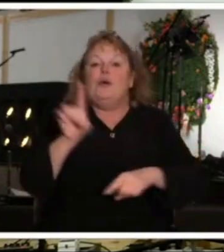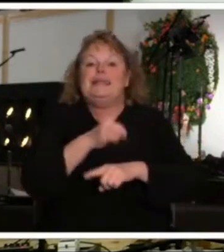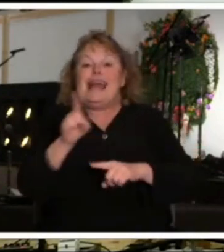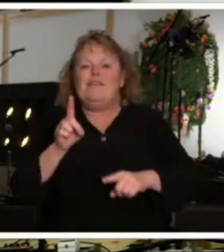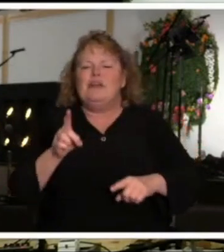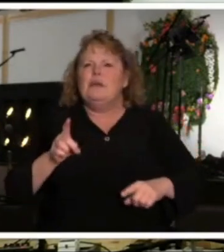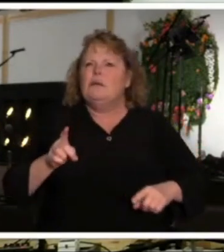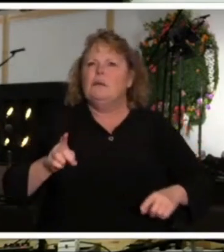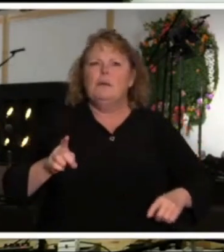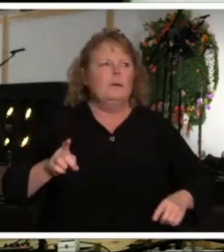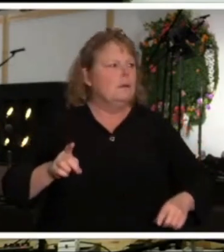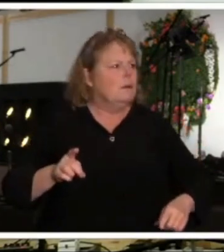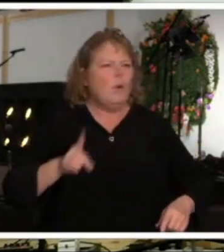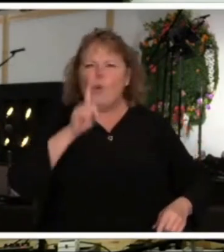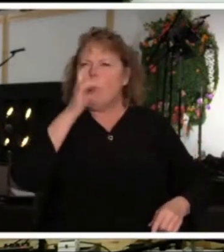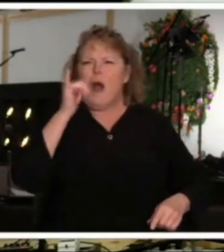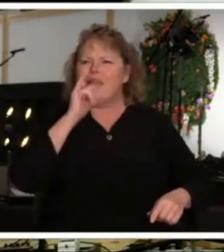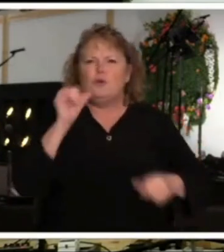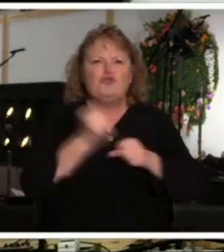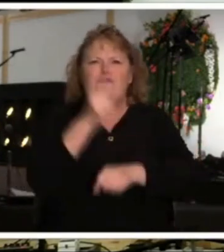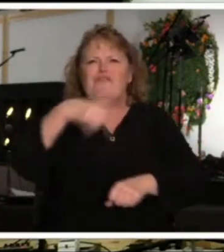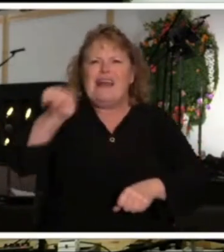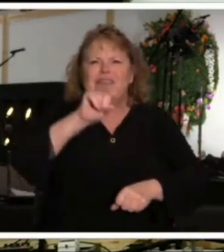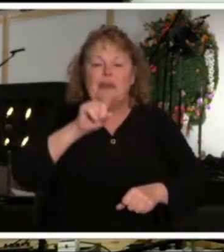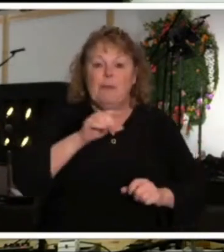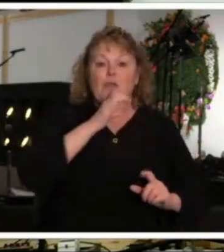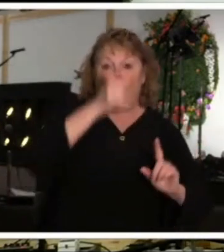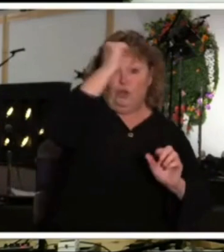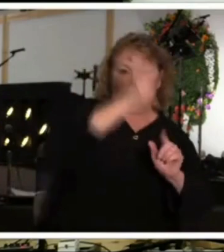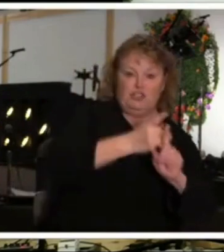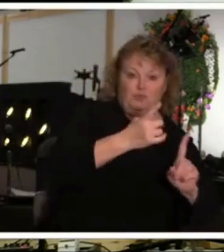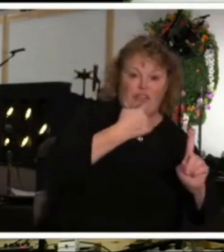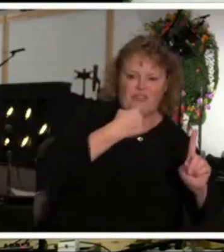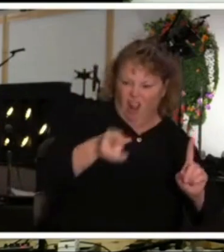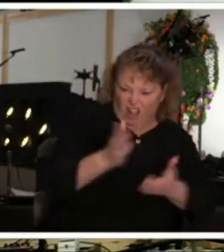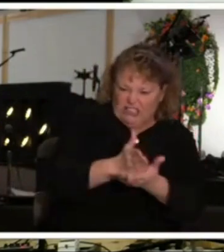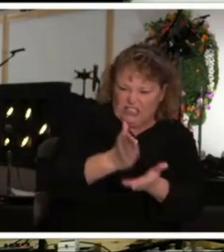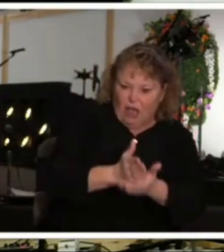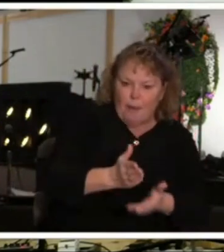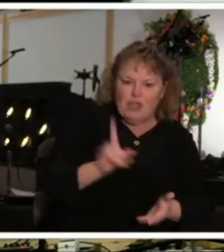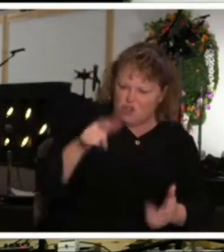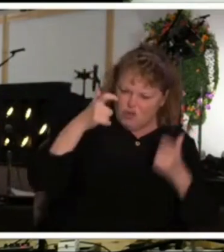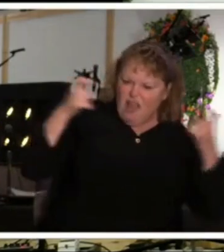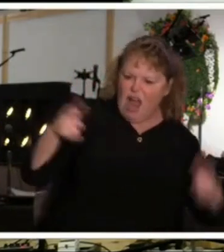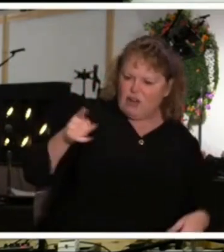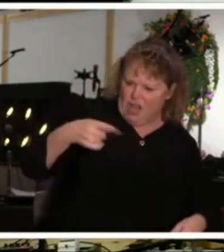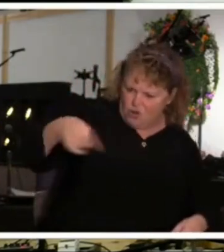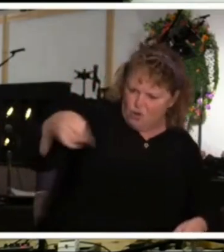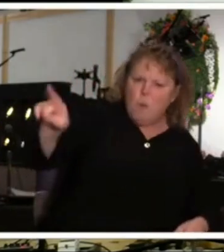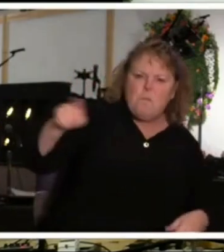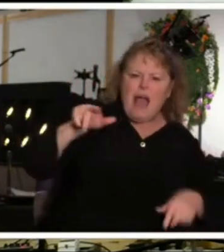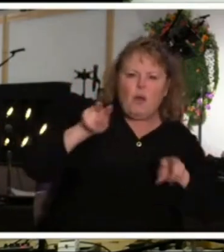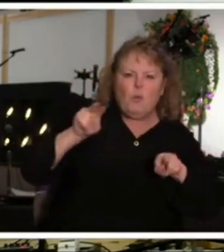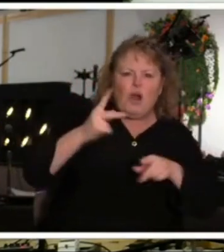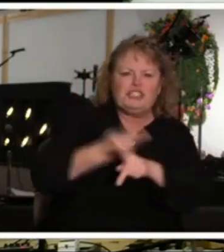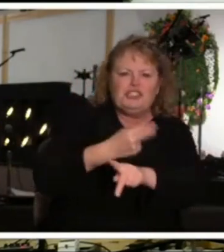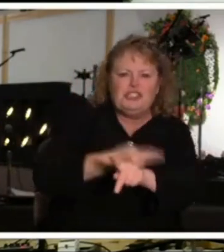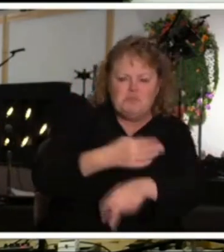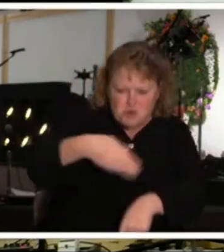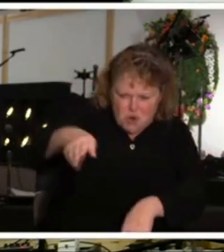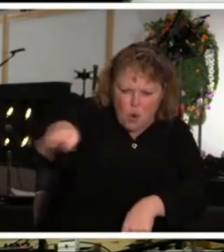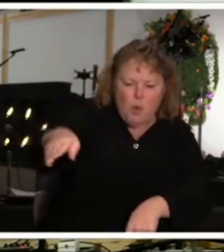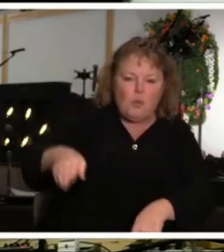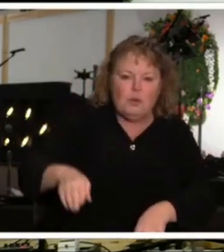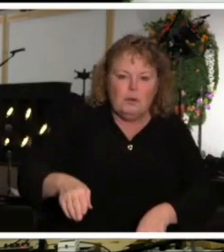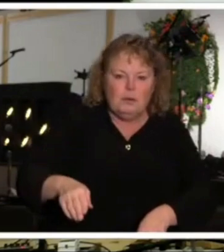spoke up, Eliab got mad, and he basically said to David, stop talking. You're being arrogant. Go back and watch the sheep. He was